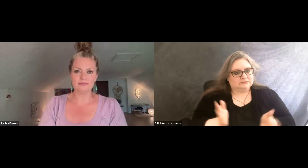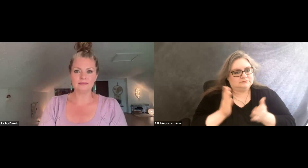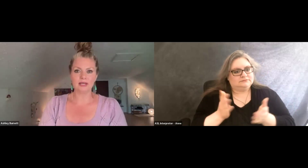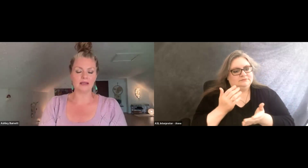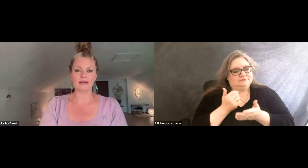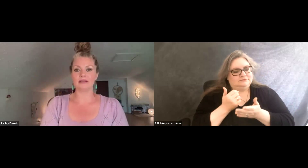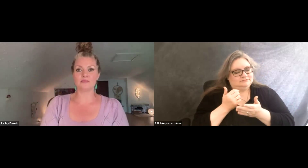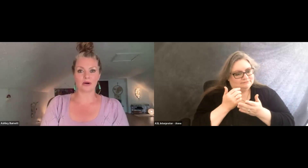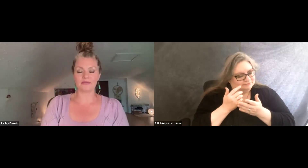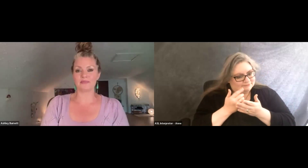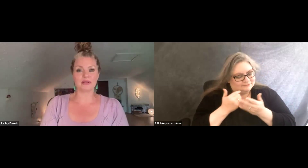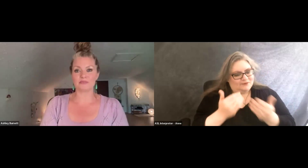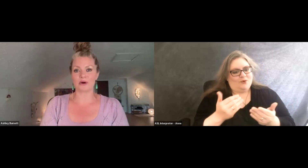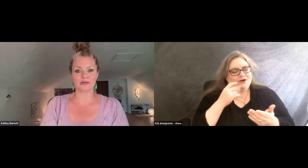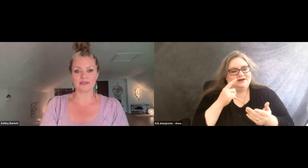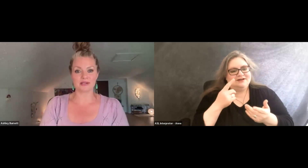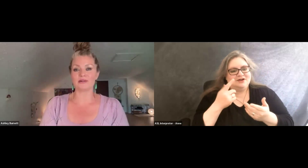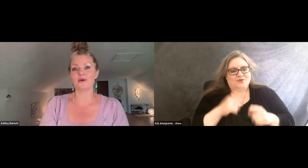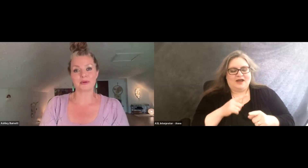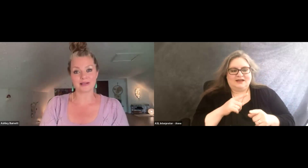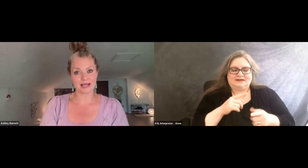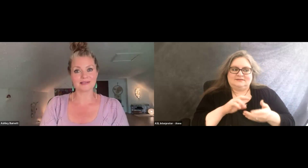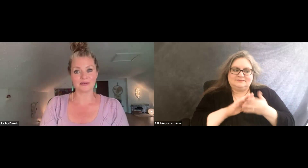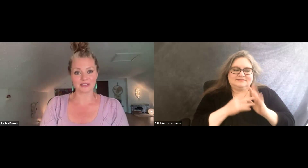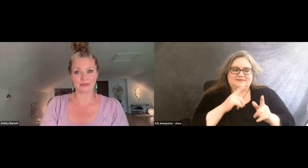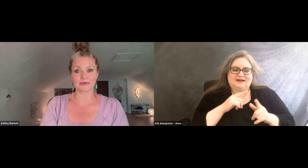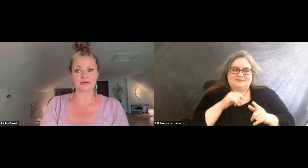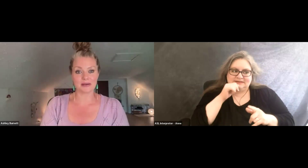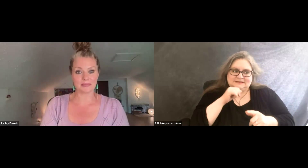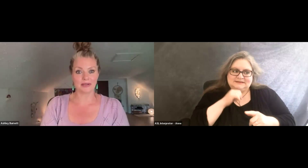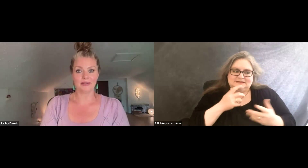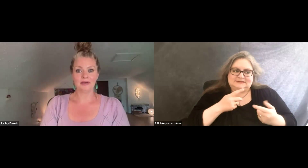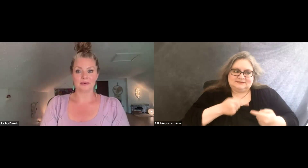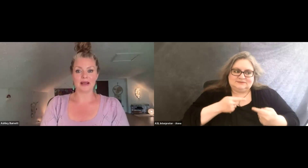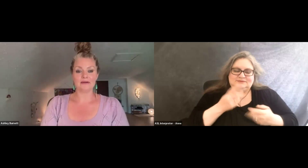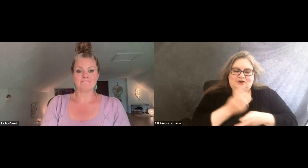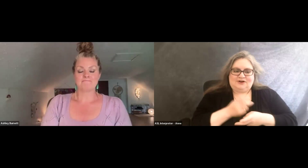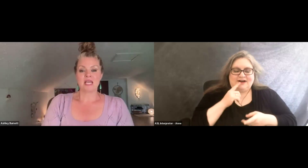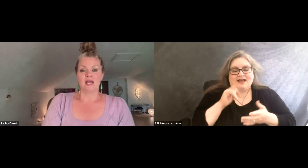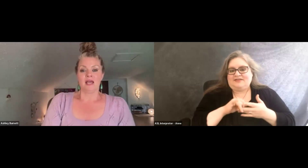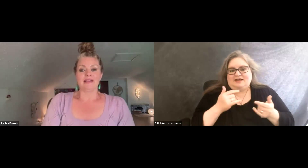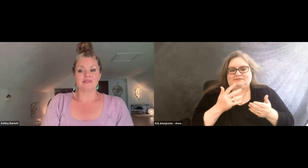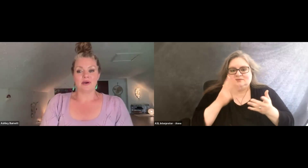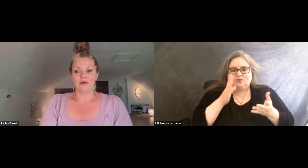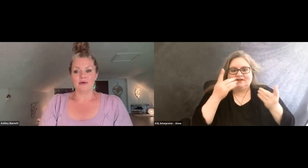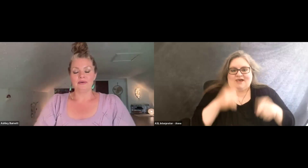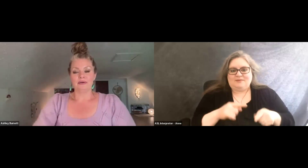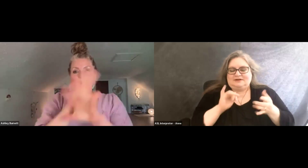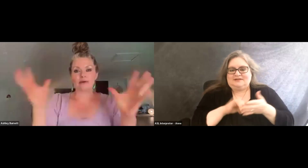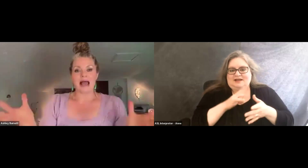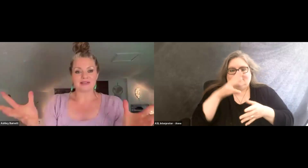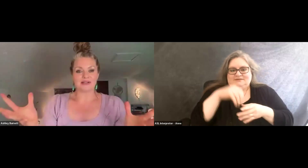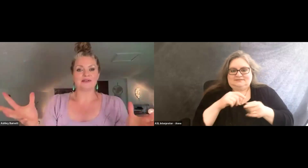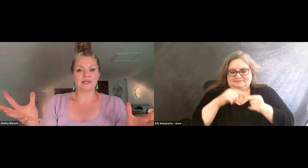will. And it's part of the cyclical process of entrepreneurship, right? And